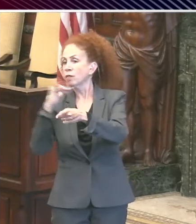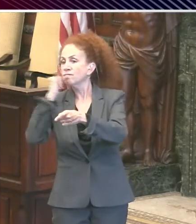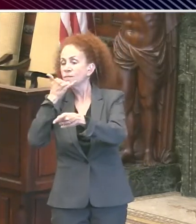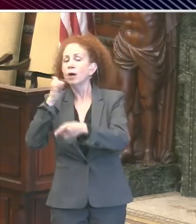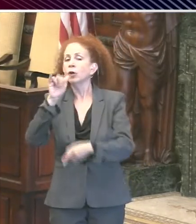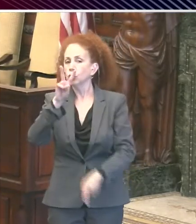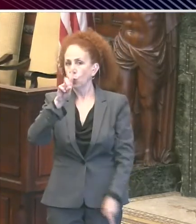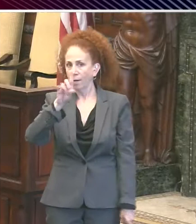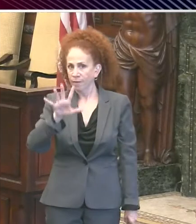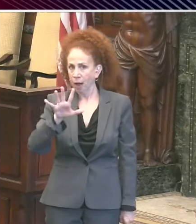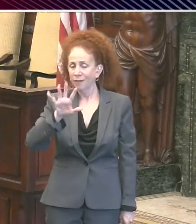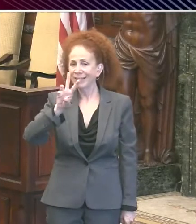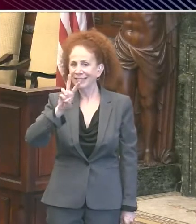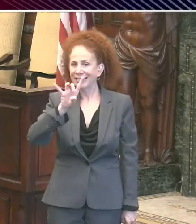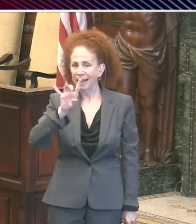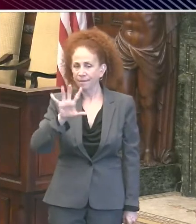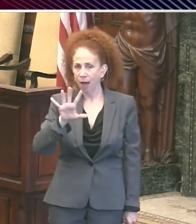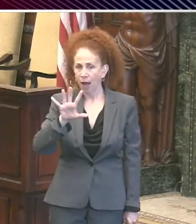number,